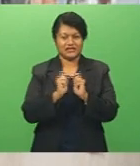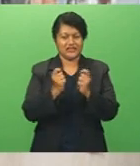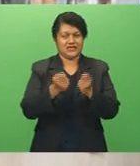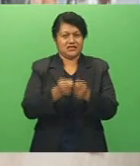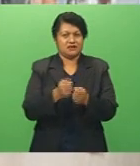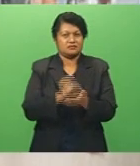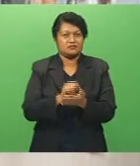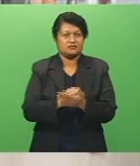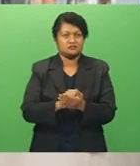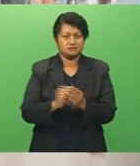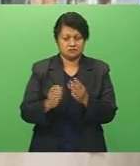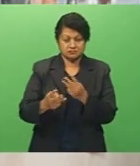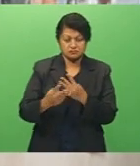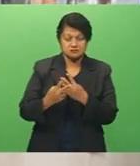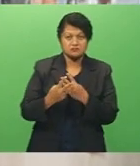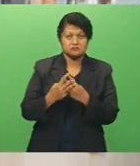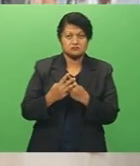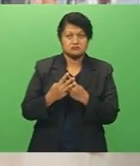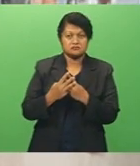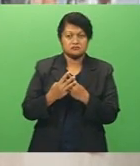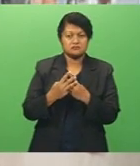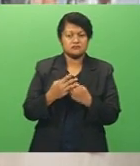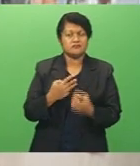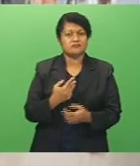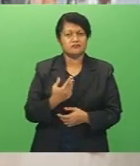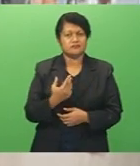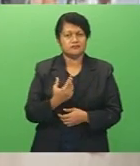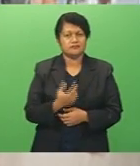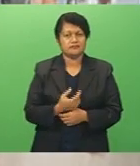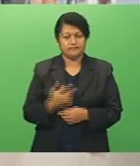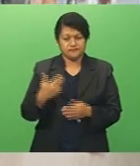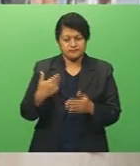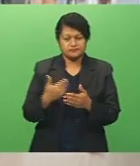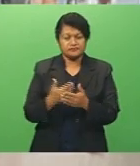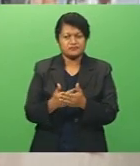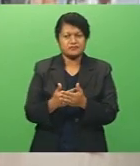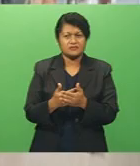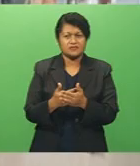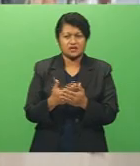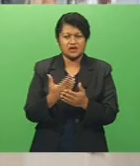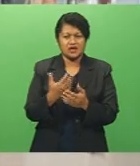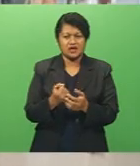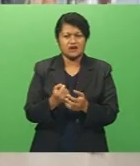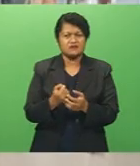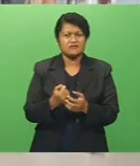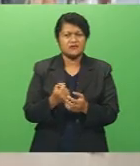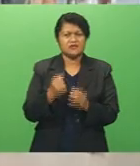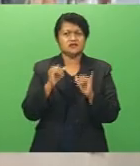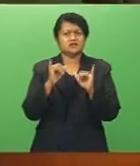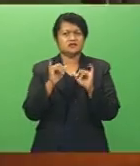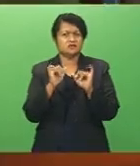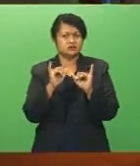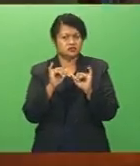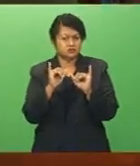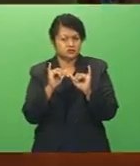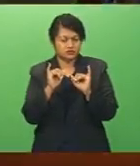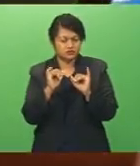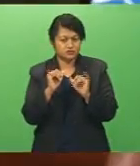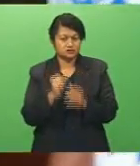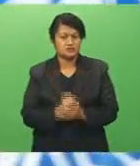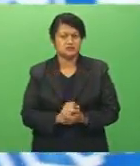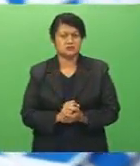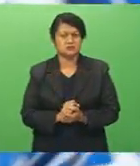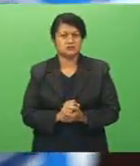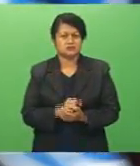through a term where their compliance issues were brought into the front. So